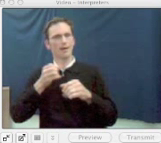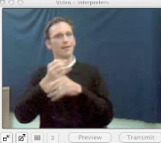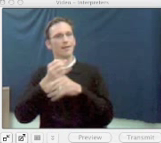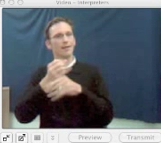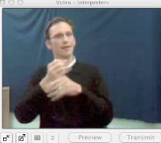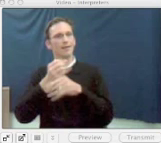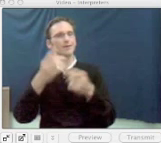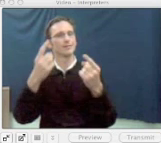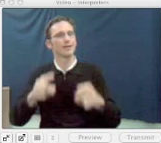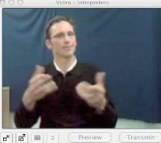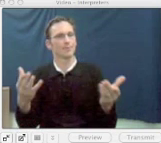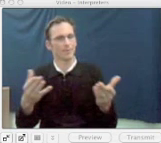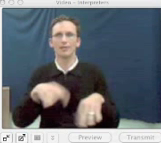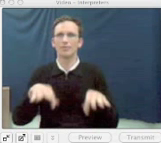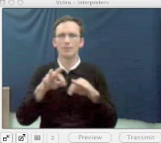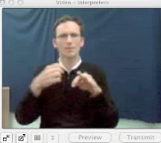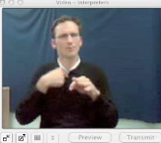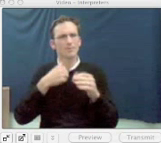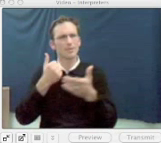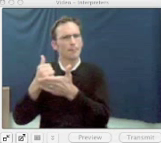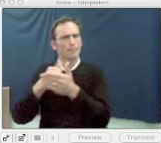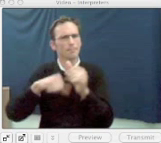those consequences might look like.